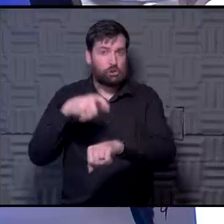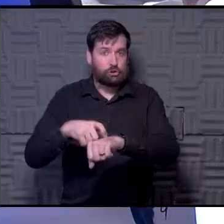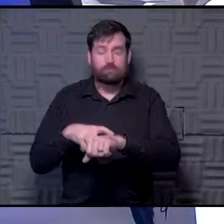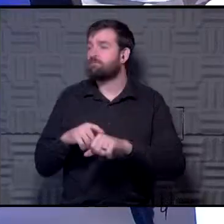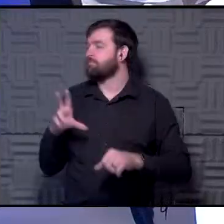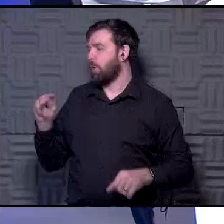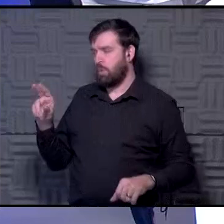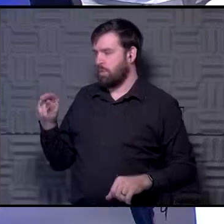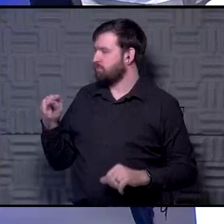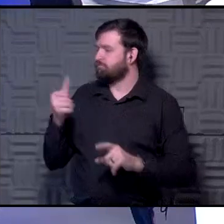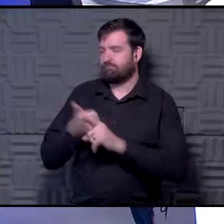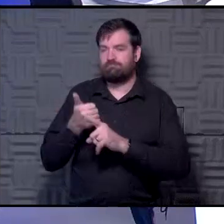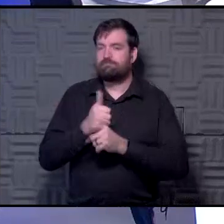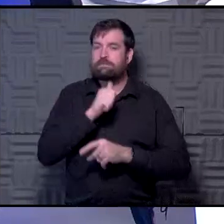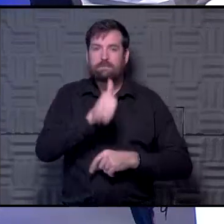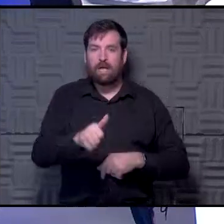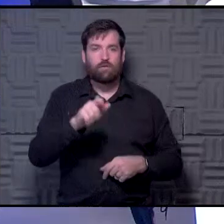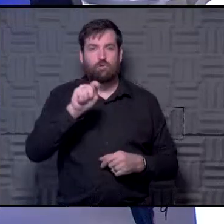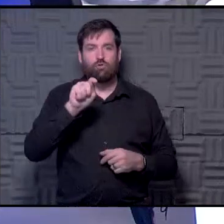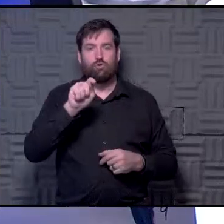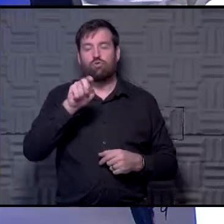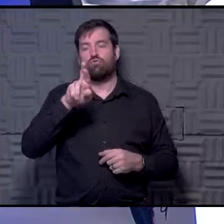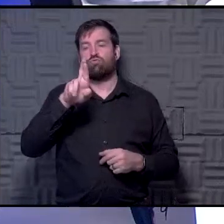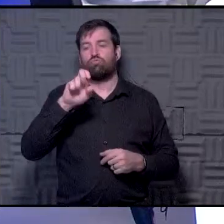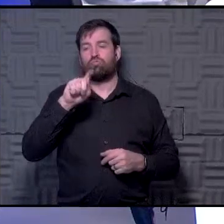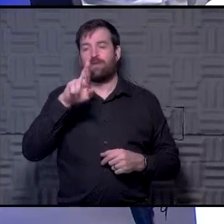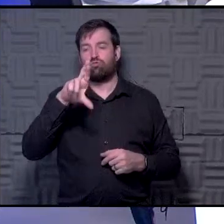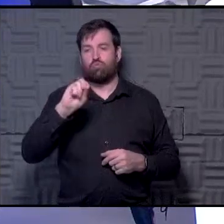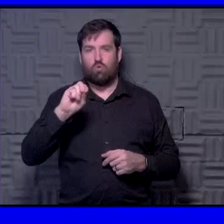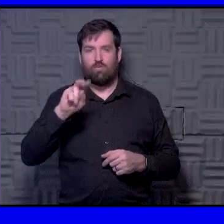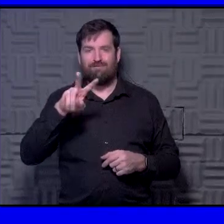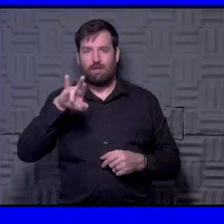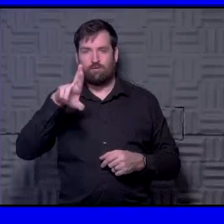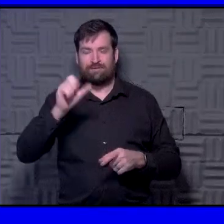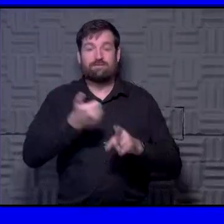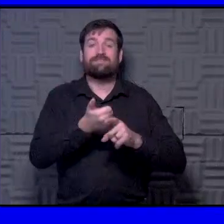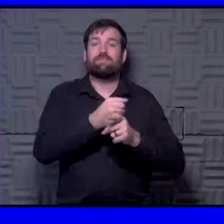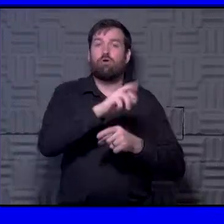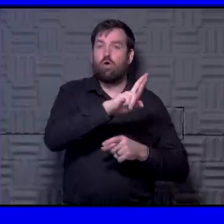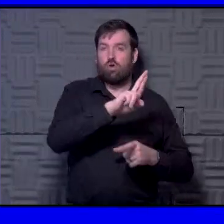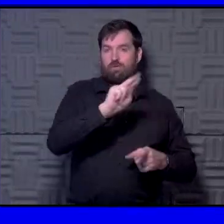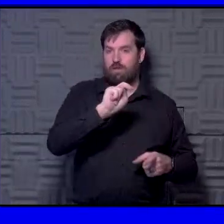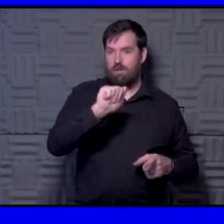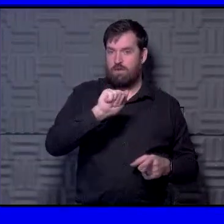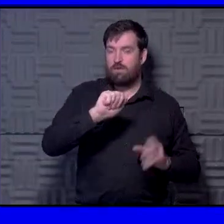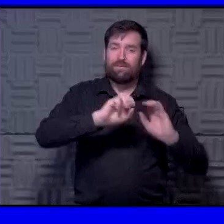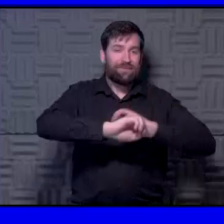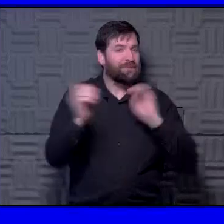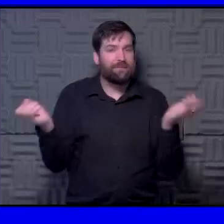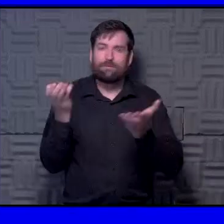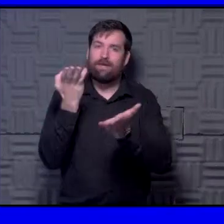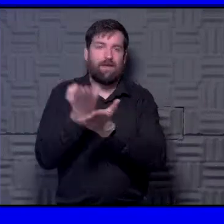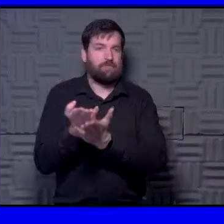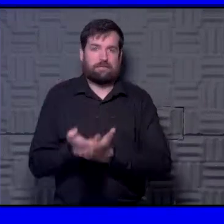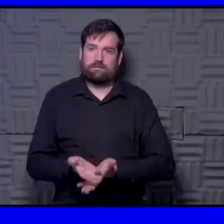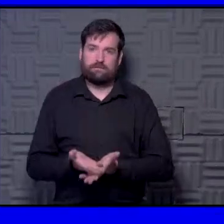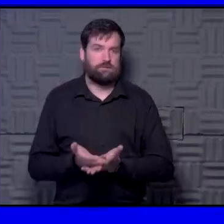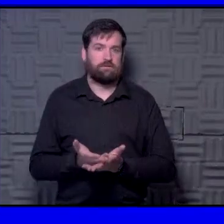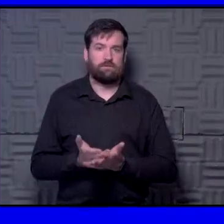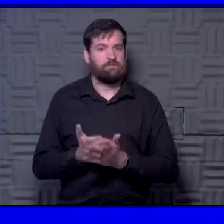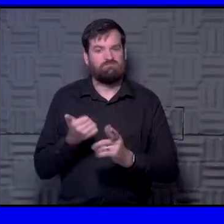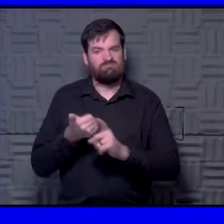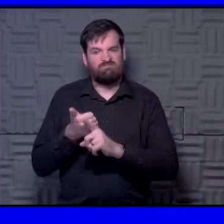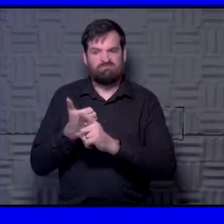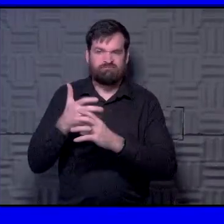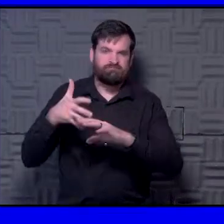this isn't a retrovirus. Okay, this is just an RNA virus. There is no indication that it